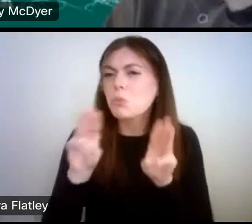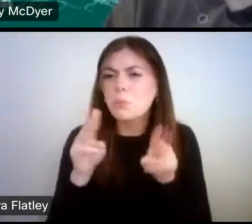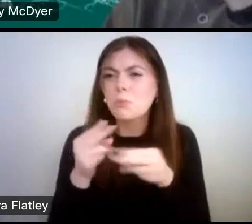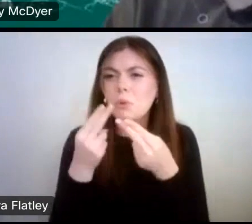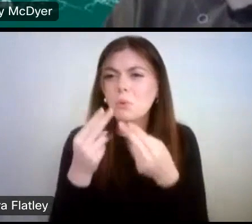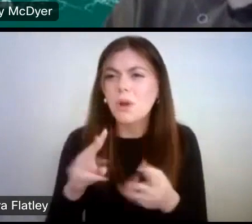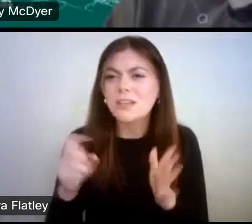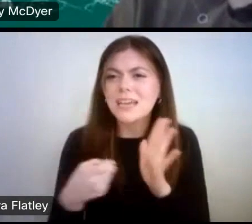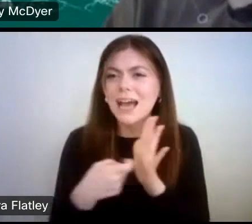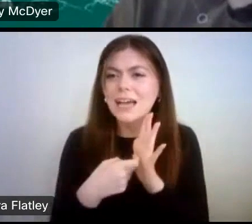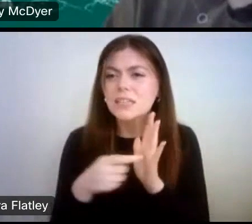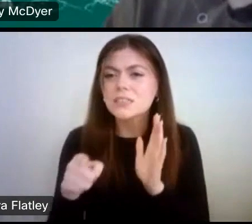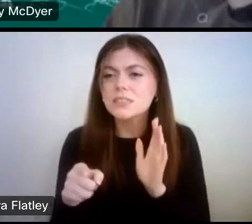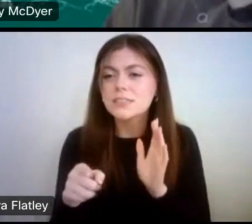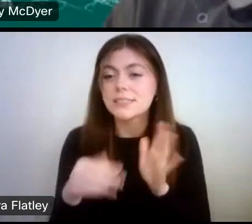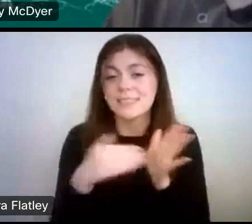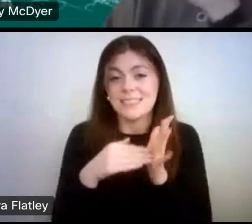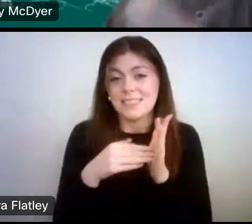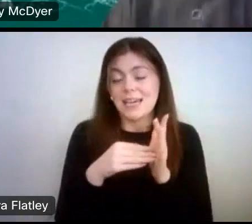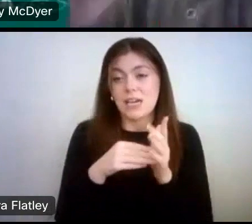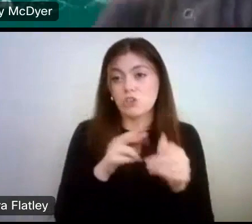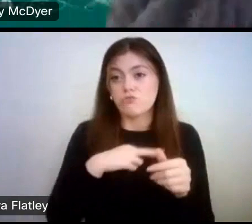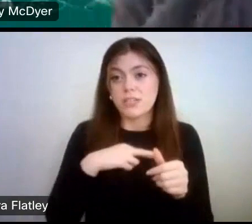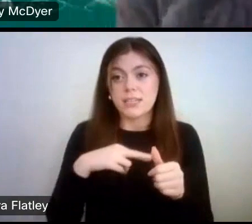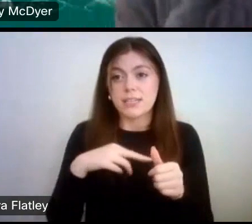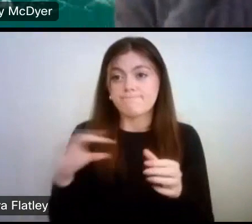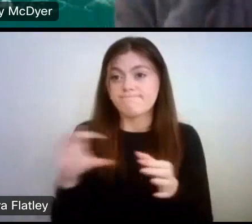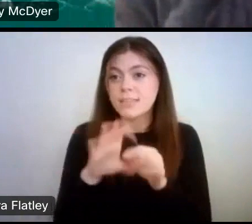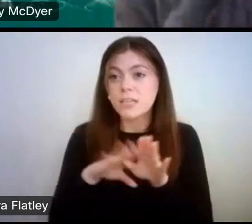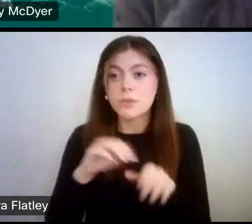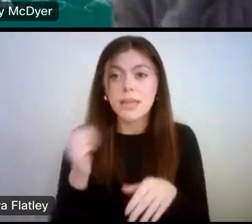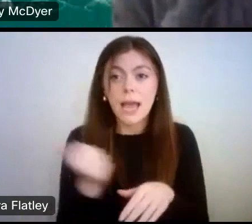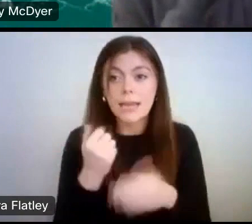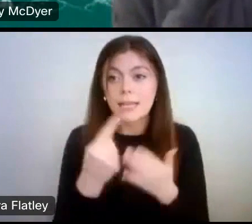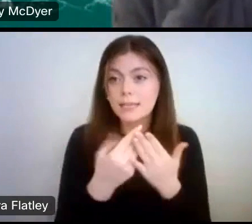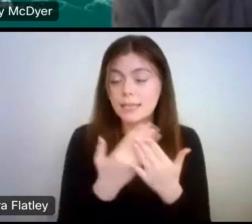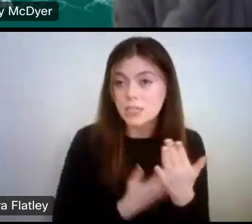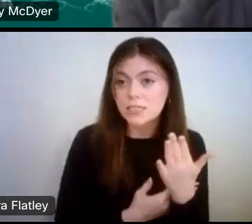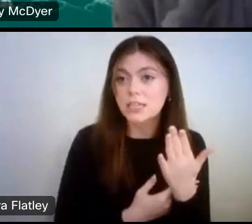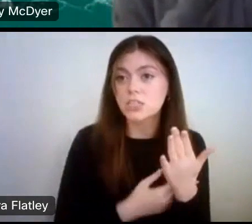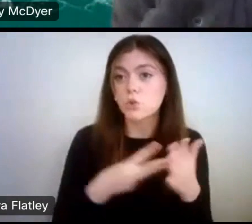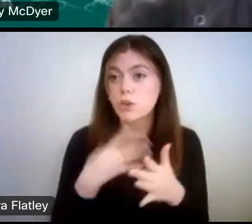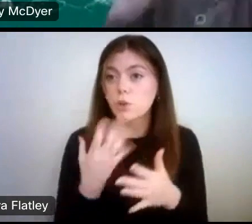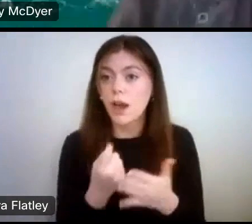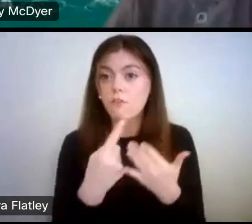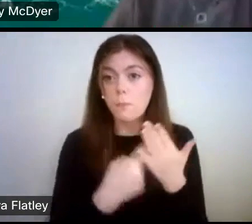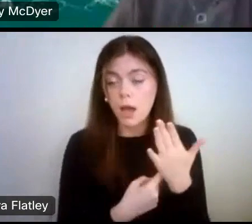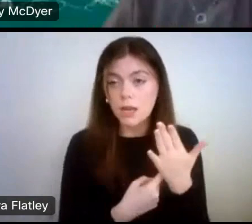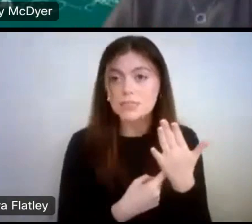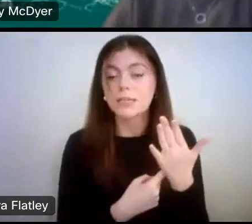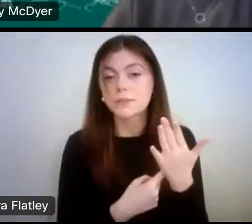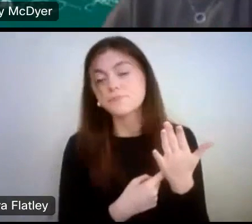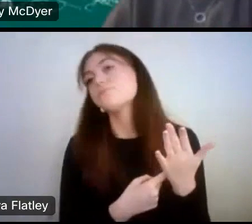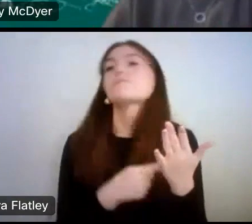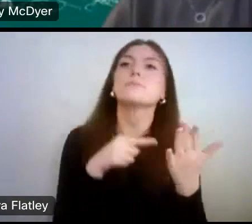Yeah, I suppose like with any legislation, and particularly when we have the policy, where you get a policy or legislation that actually